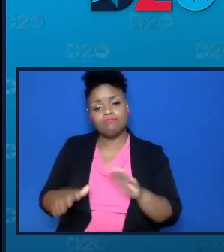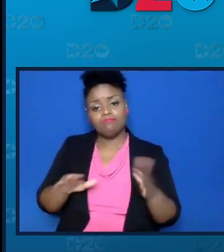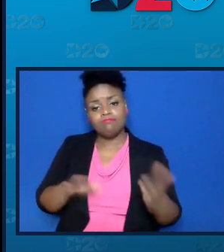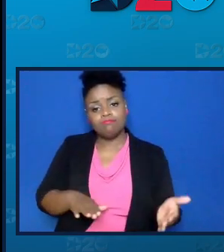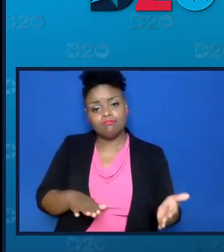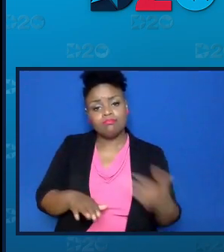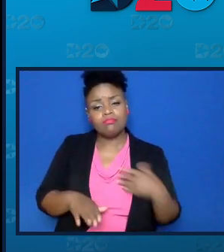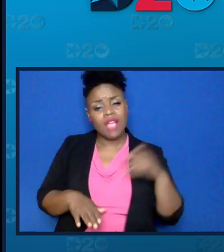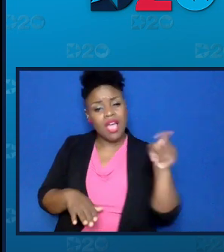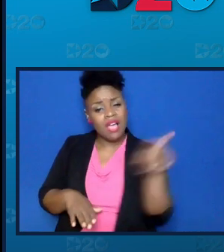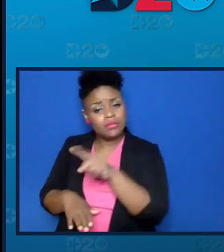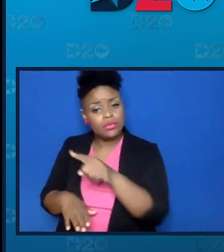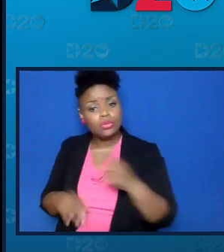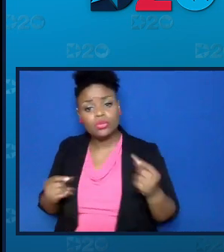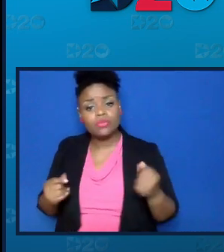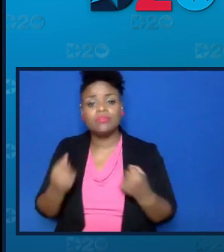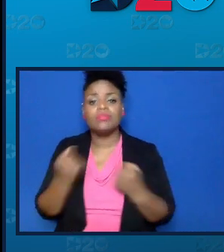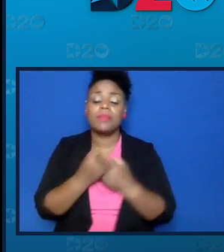me.